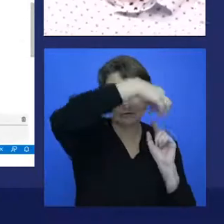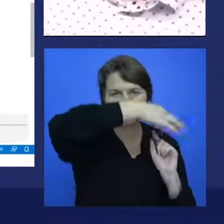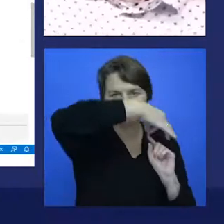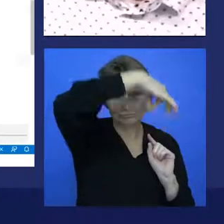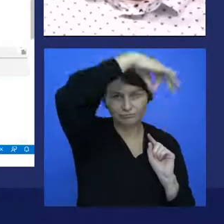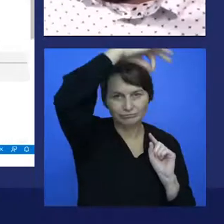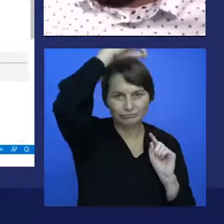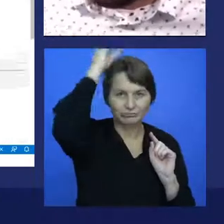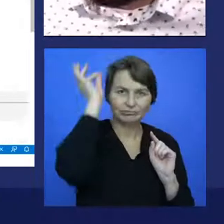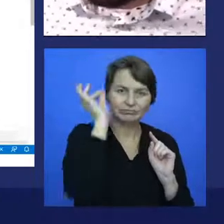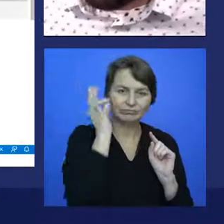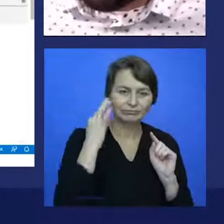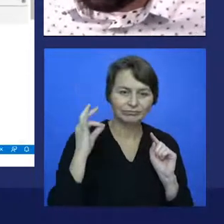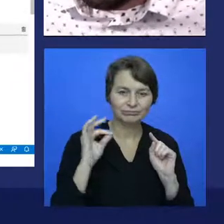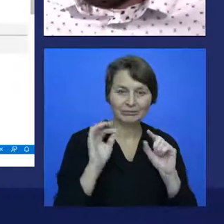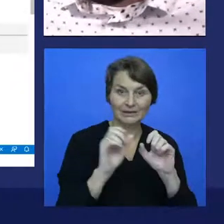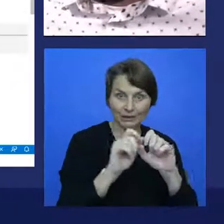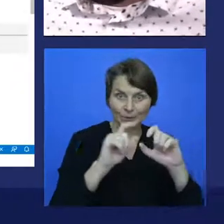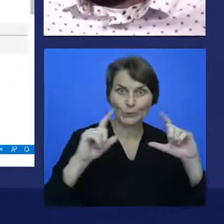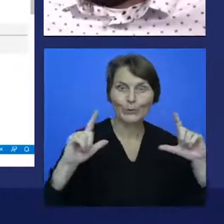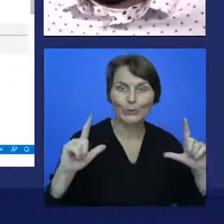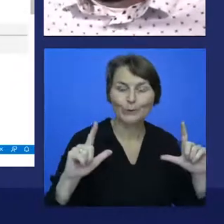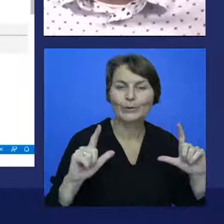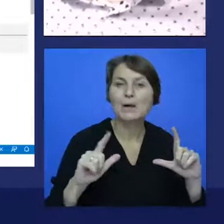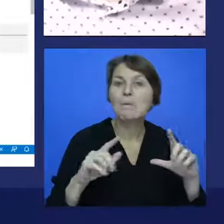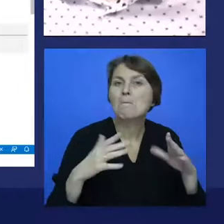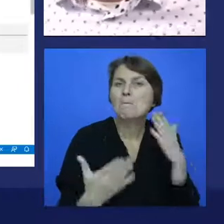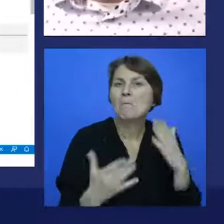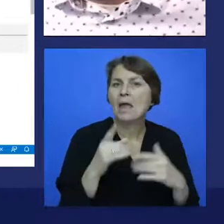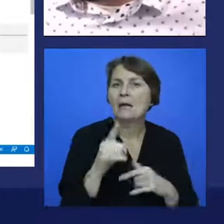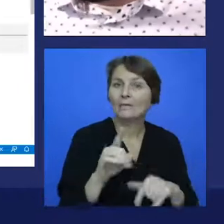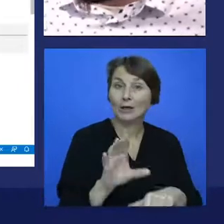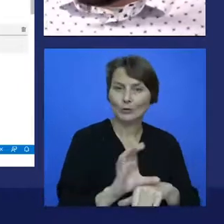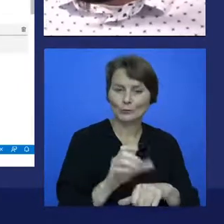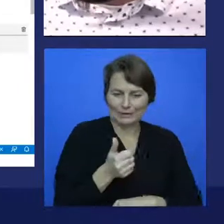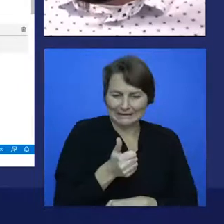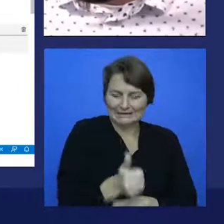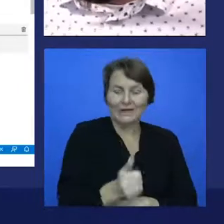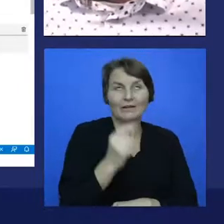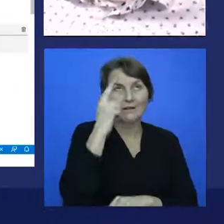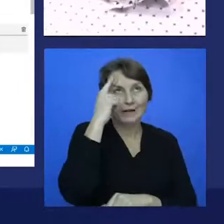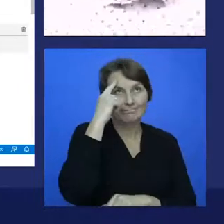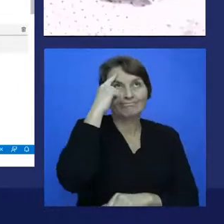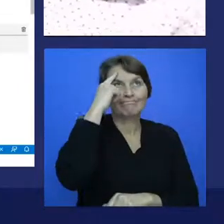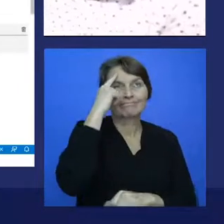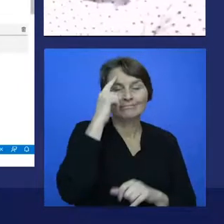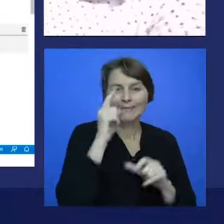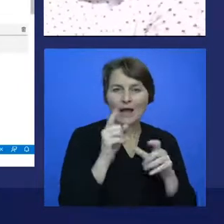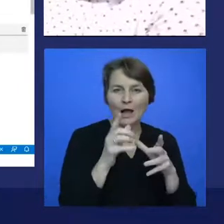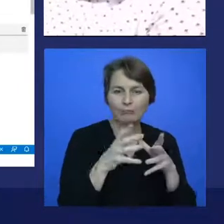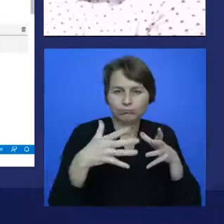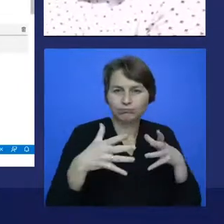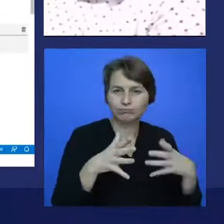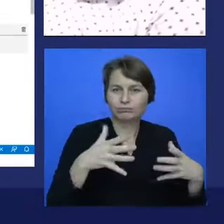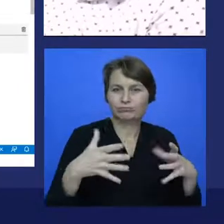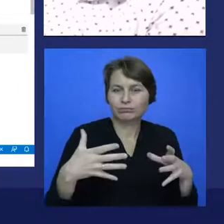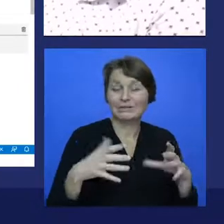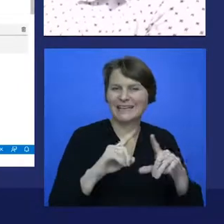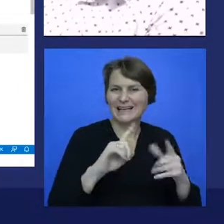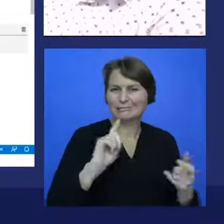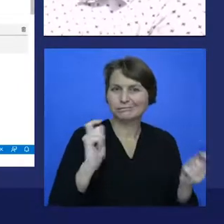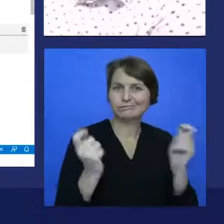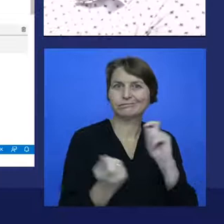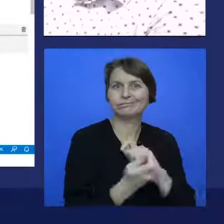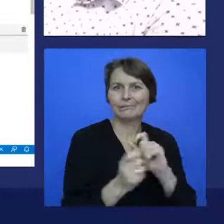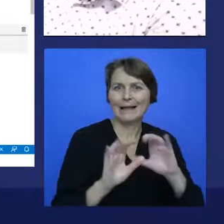the enhancement. Now, what if the computer could come up with its own convolutions to do crazy things? Like, for example, here's a